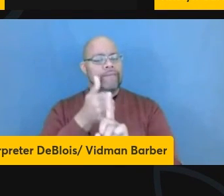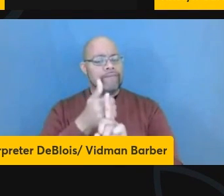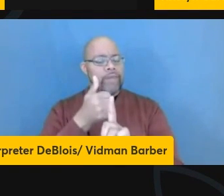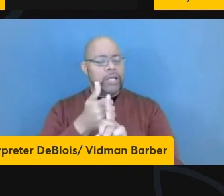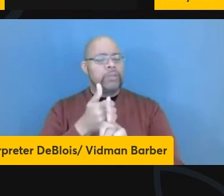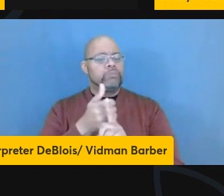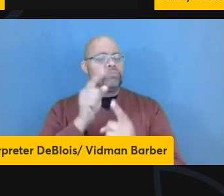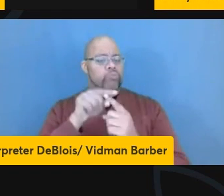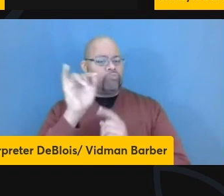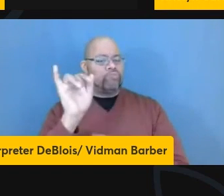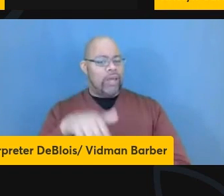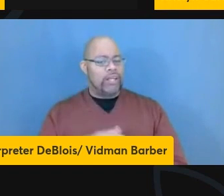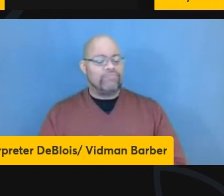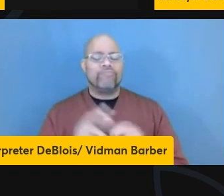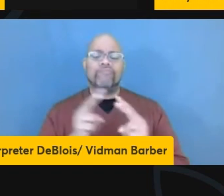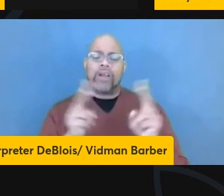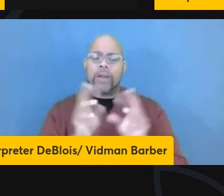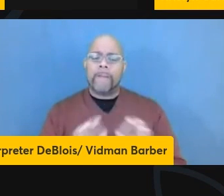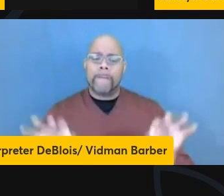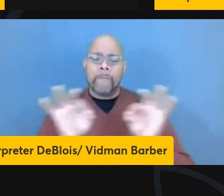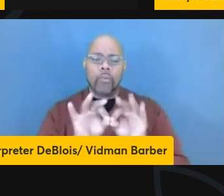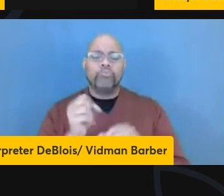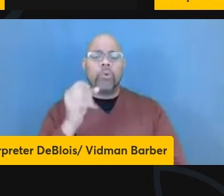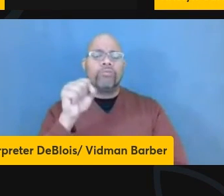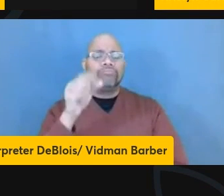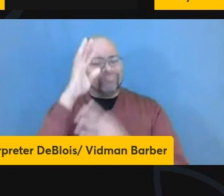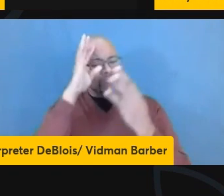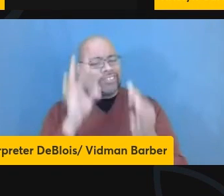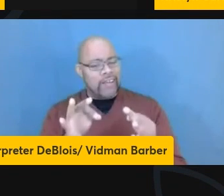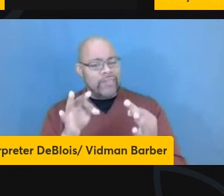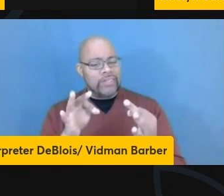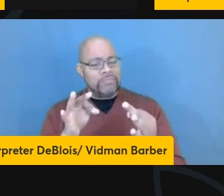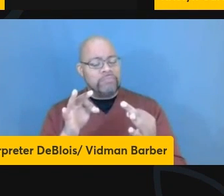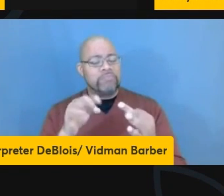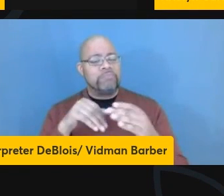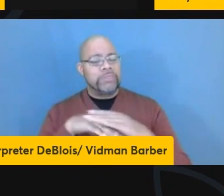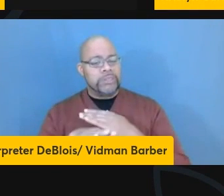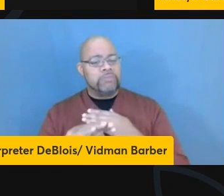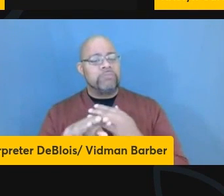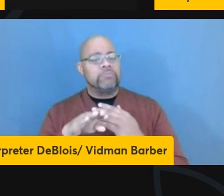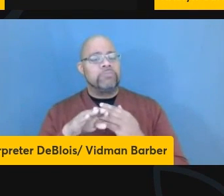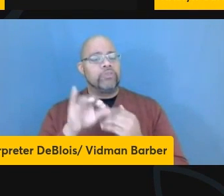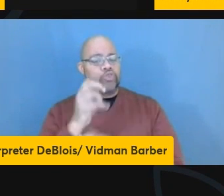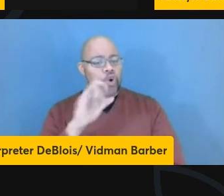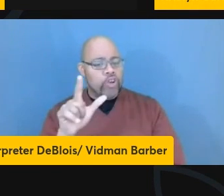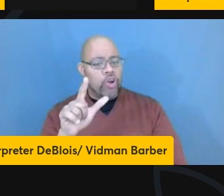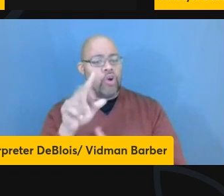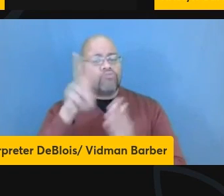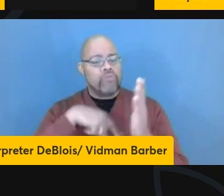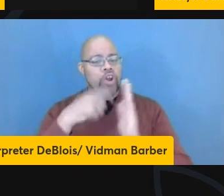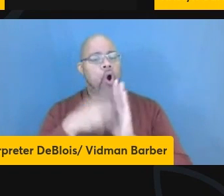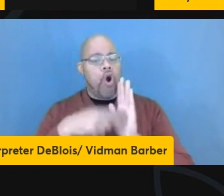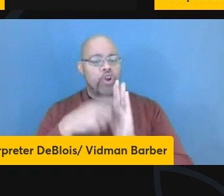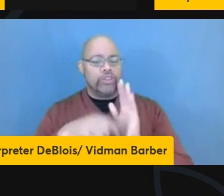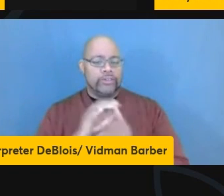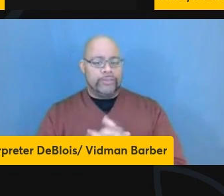to that is very important. So yeah, definitely going and looking at journals and reading articles.